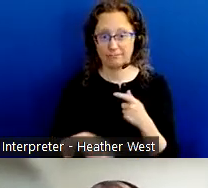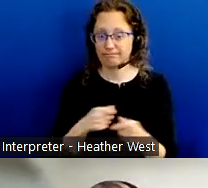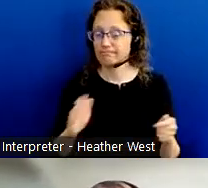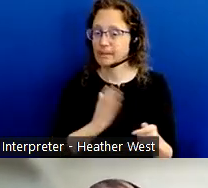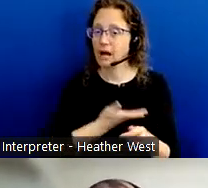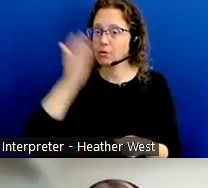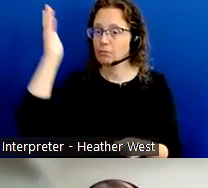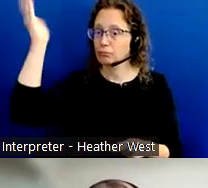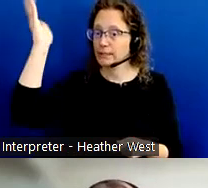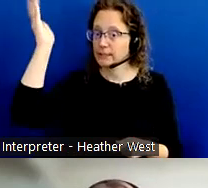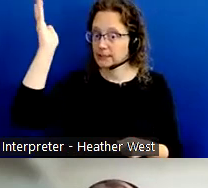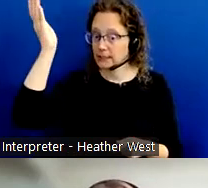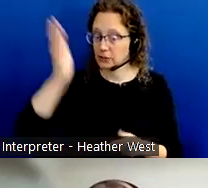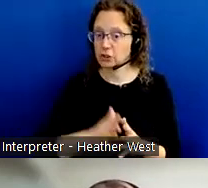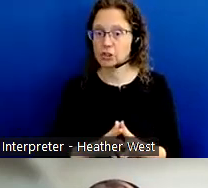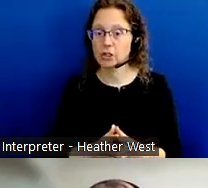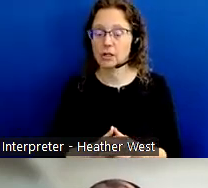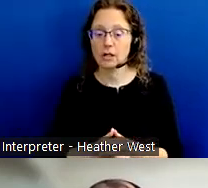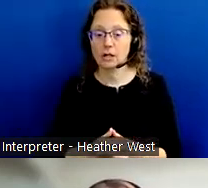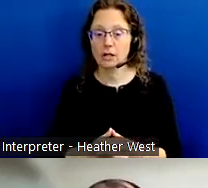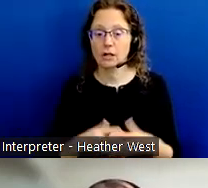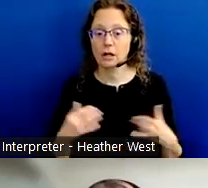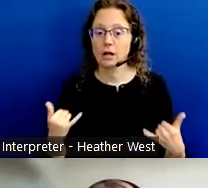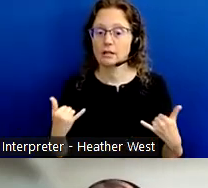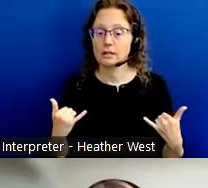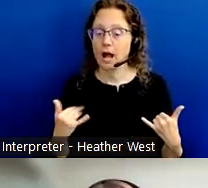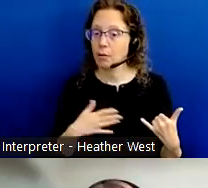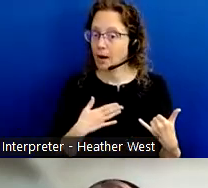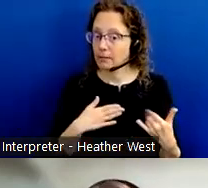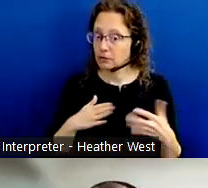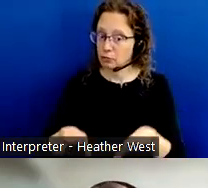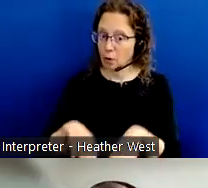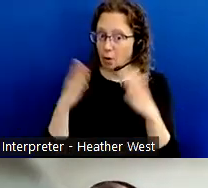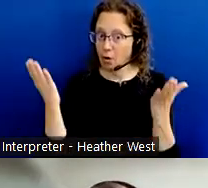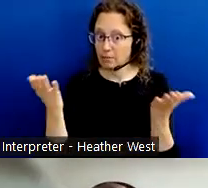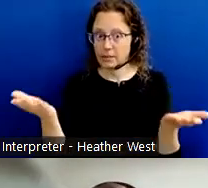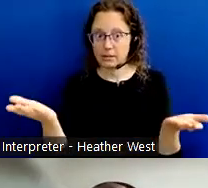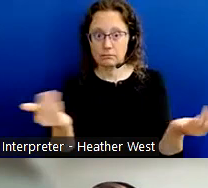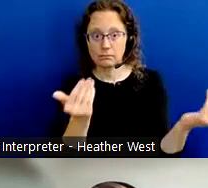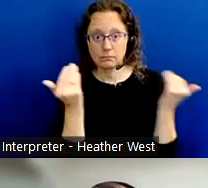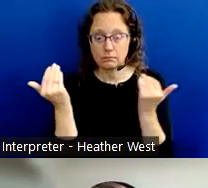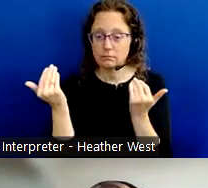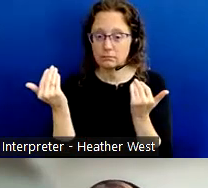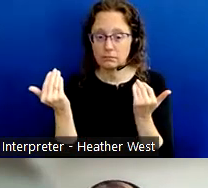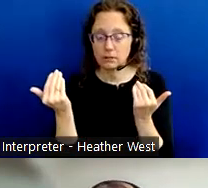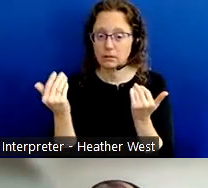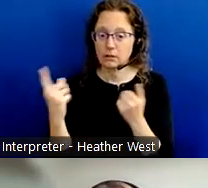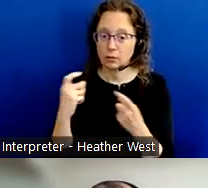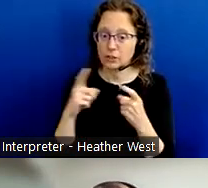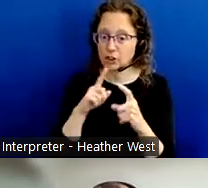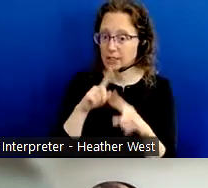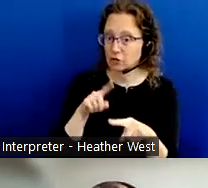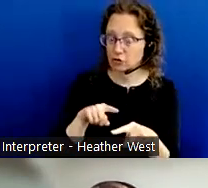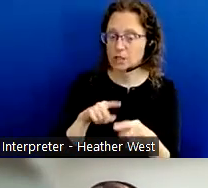this information session. So we're happy to open it up for Q&A. So we've also been